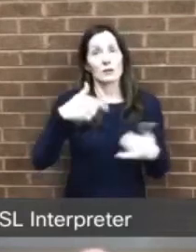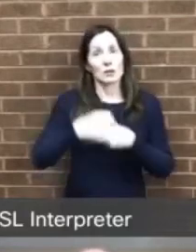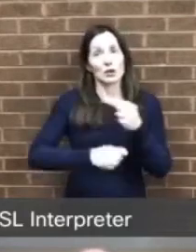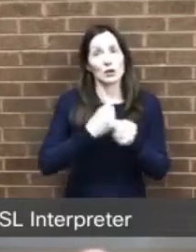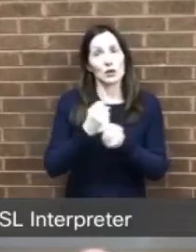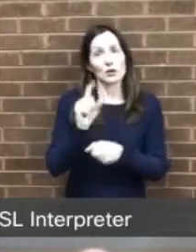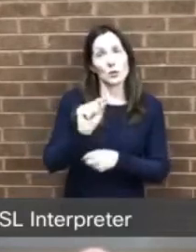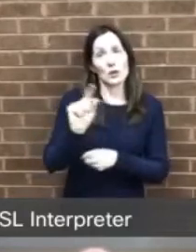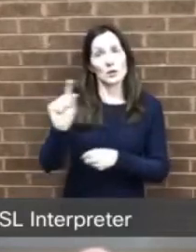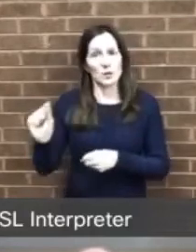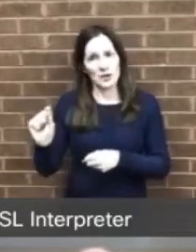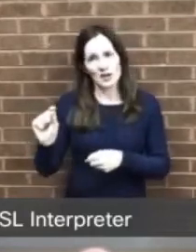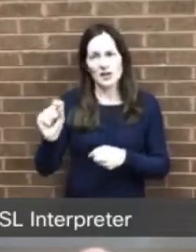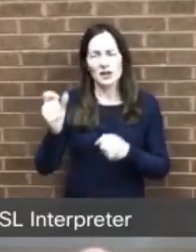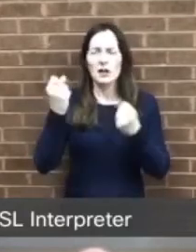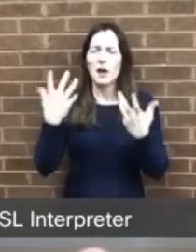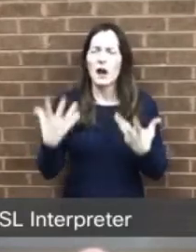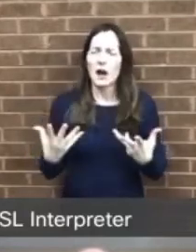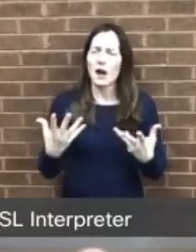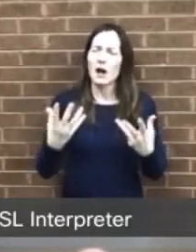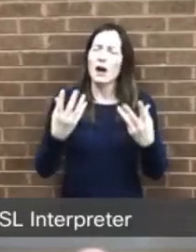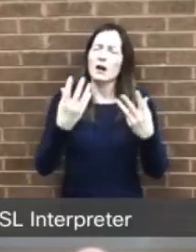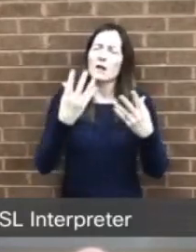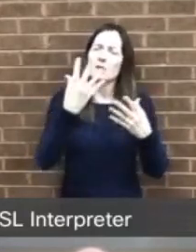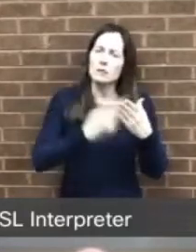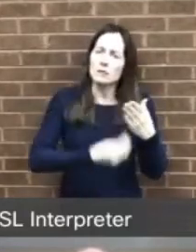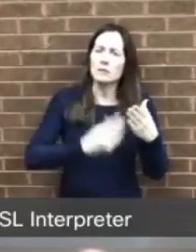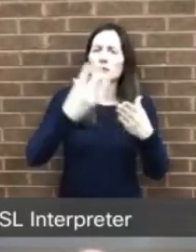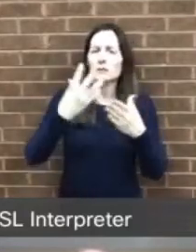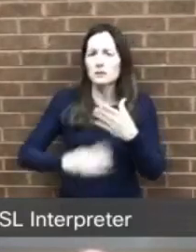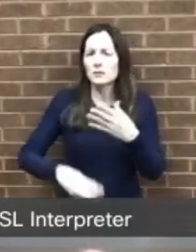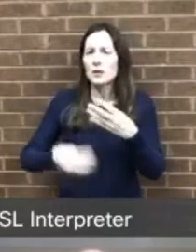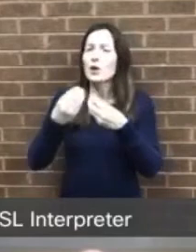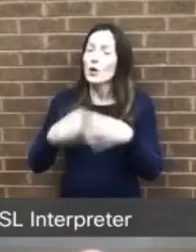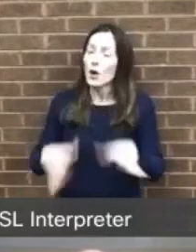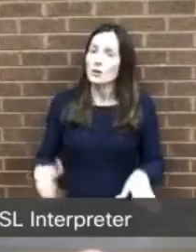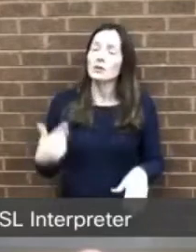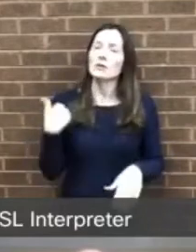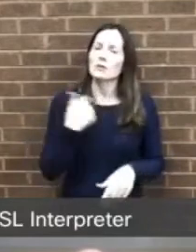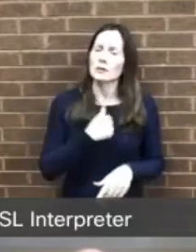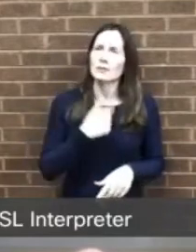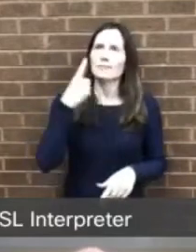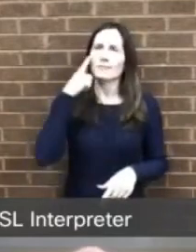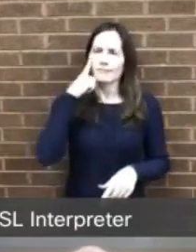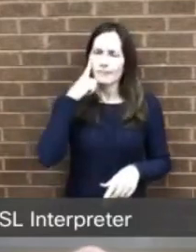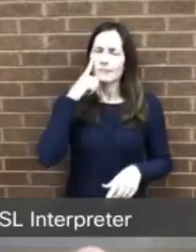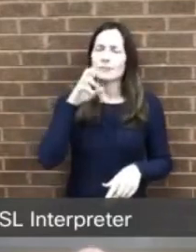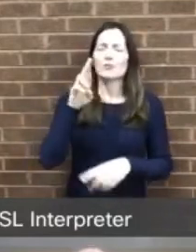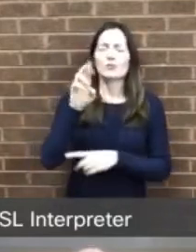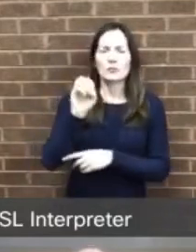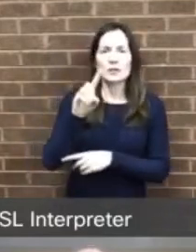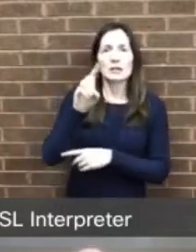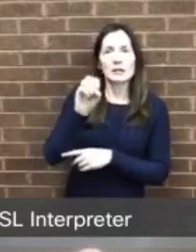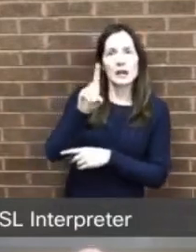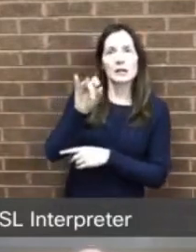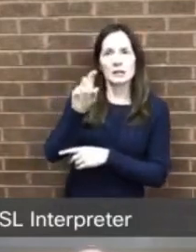look forward to a time of rededication of our own, for our own contemporary